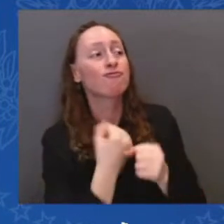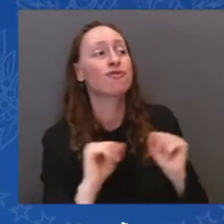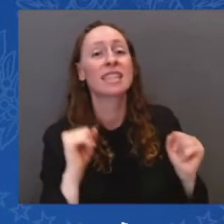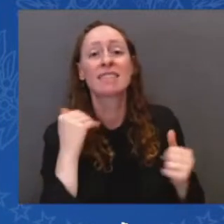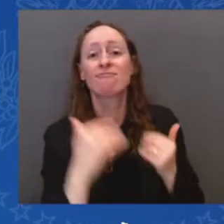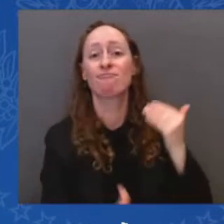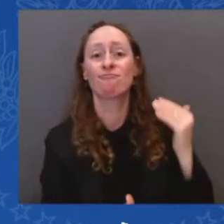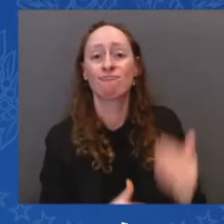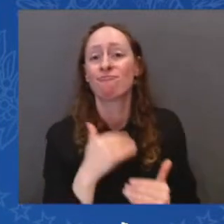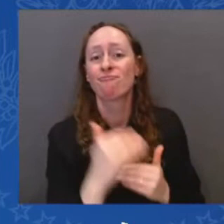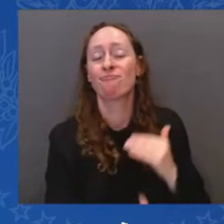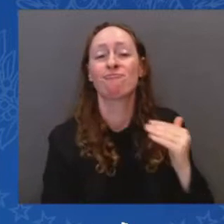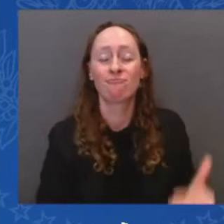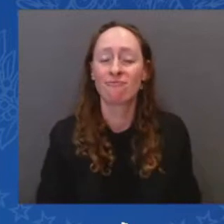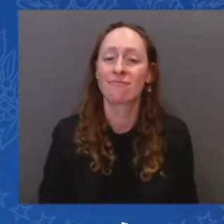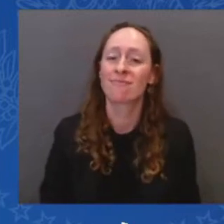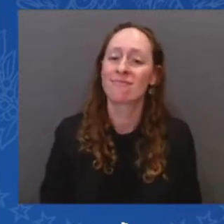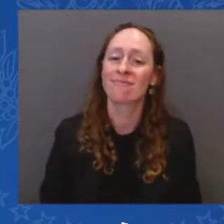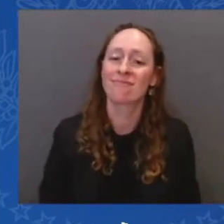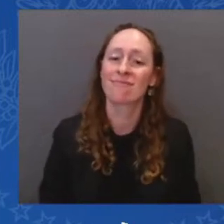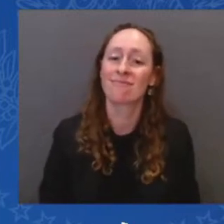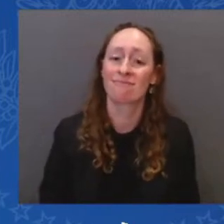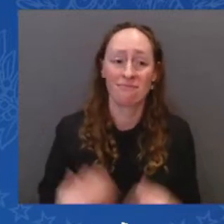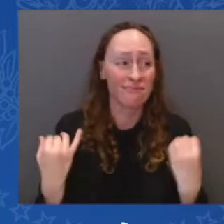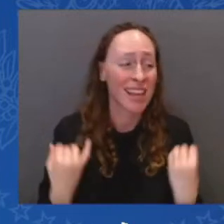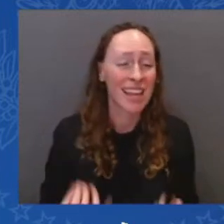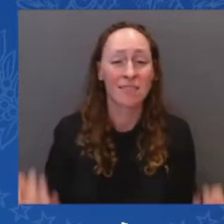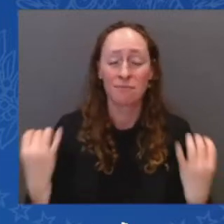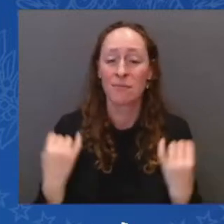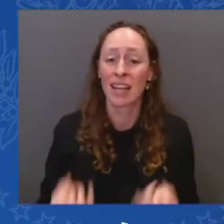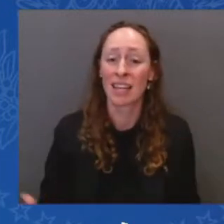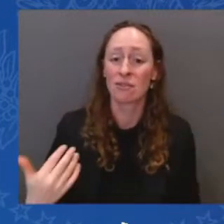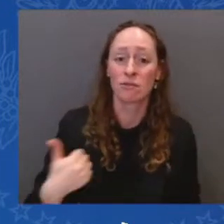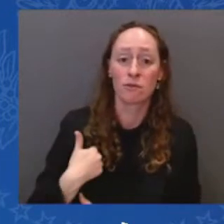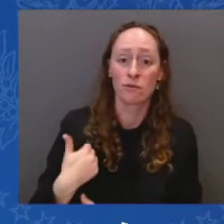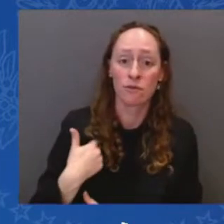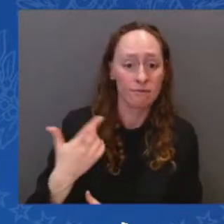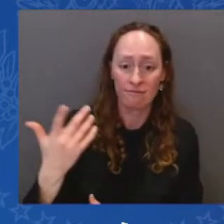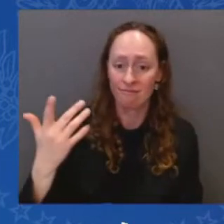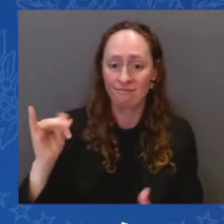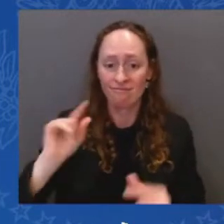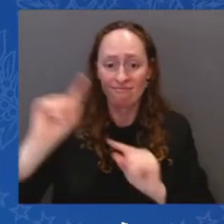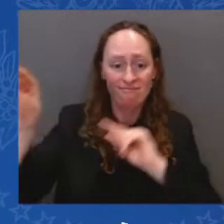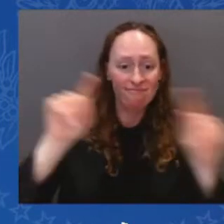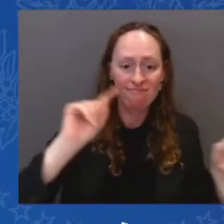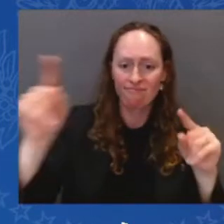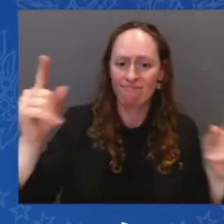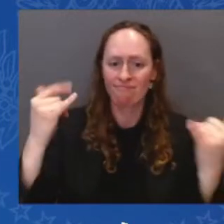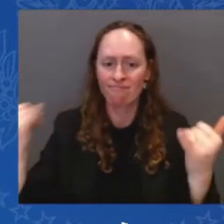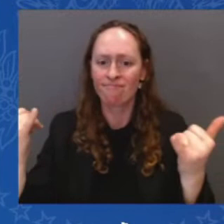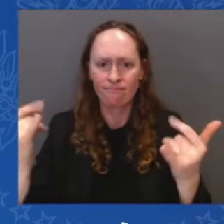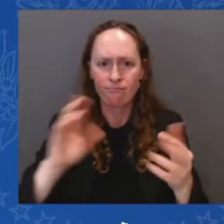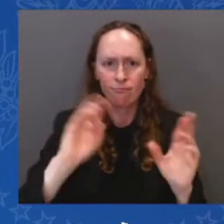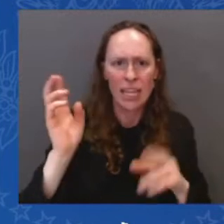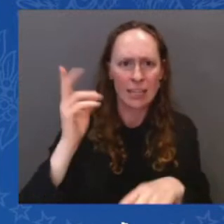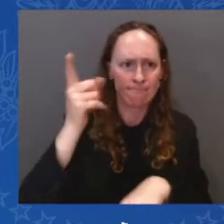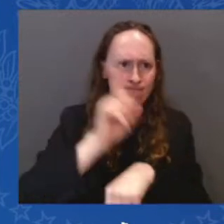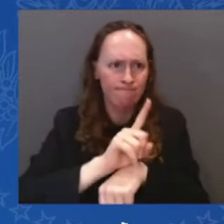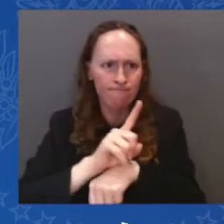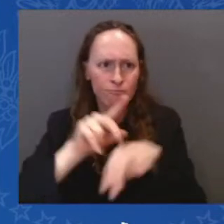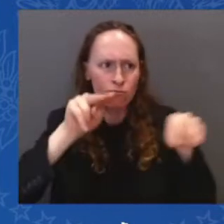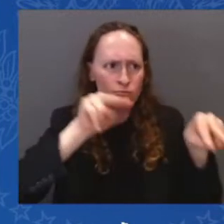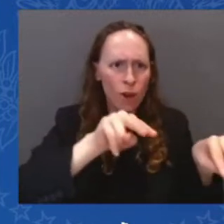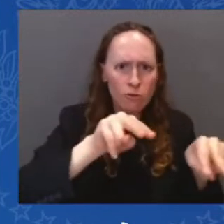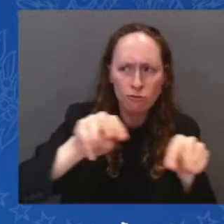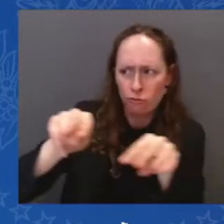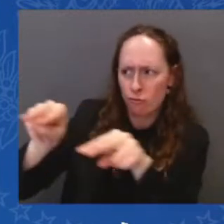are standing watch at this very moment and are represented on the field before you, thank you. Thank you for your service, and thank you